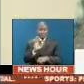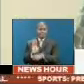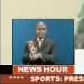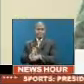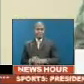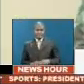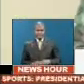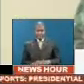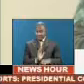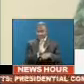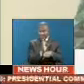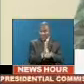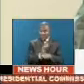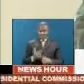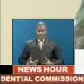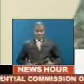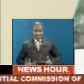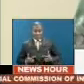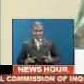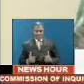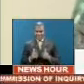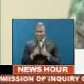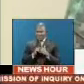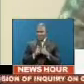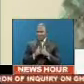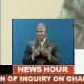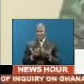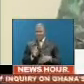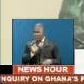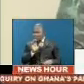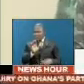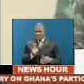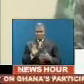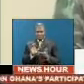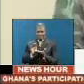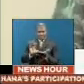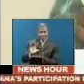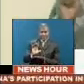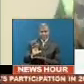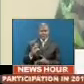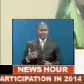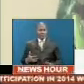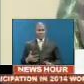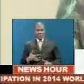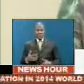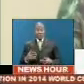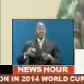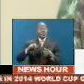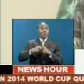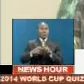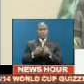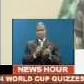business and life, your resolve will be tested. You'll be confronted by what might seem insurmountable